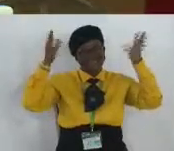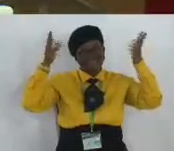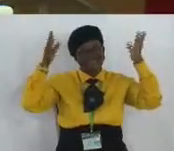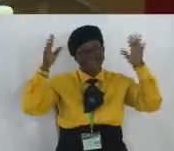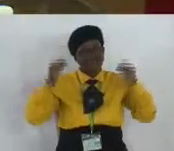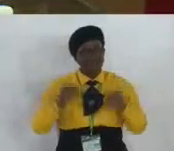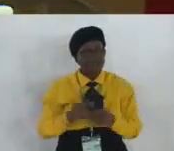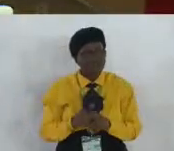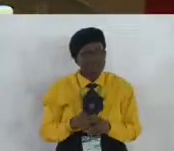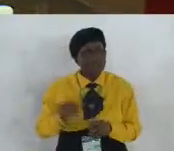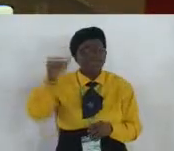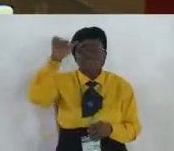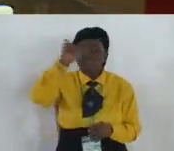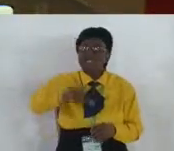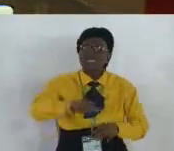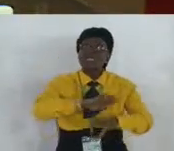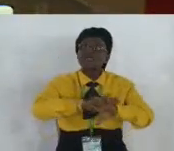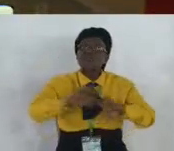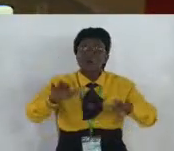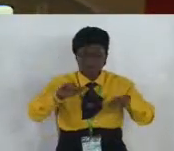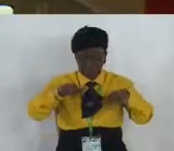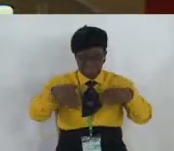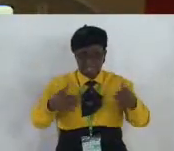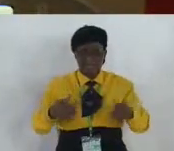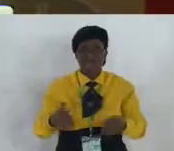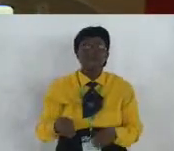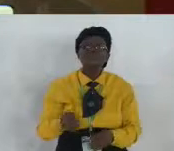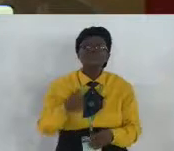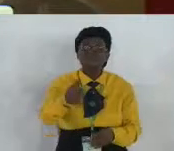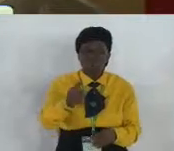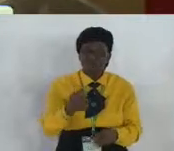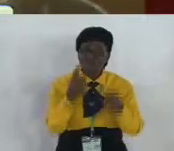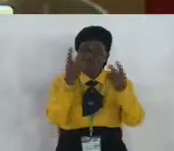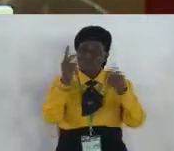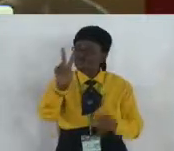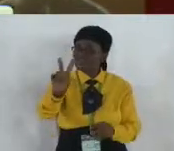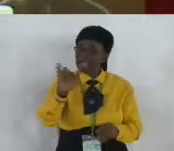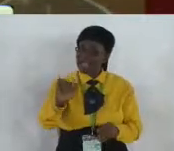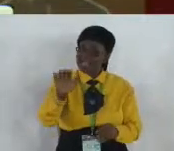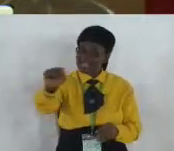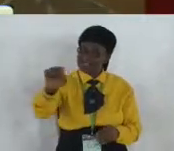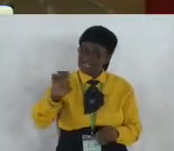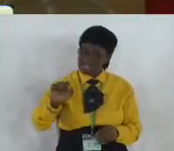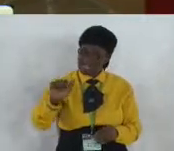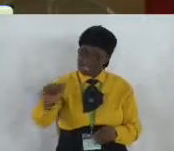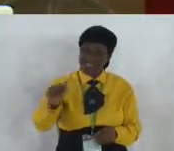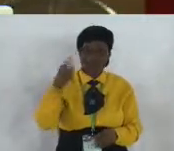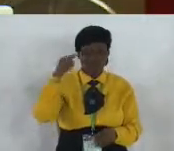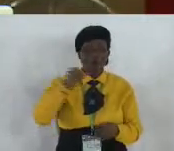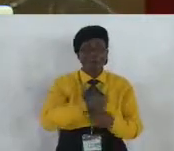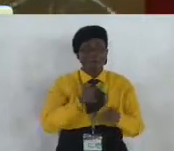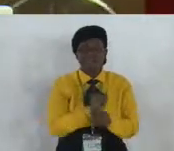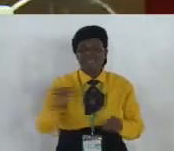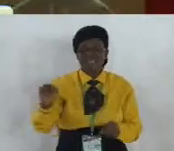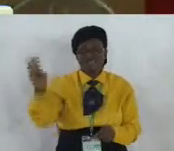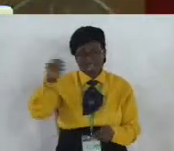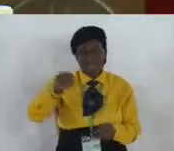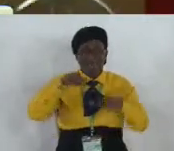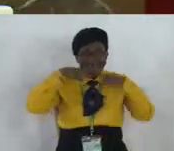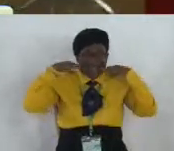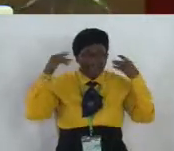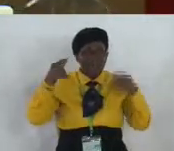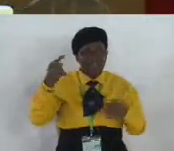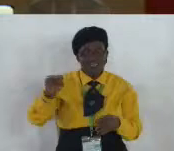They don't give you visa for making them laugh. The visa was given because God said so.